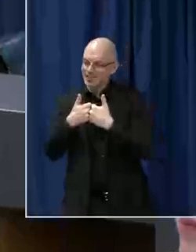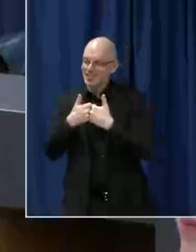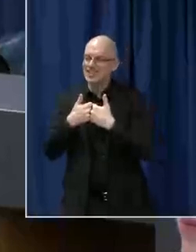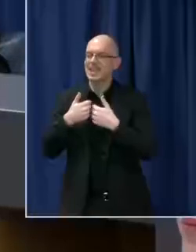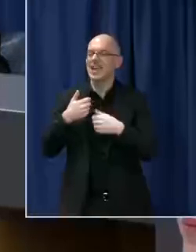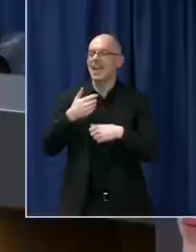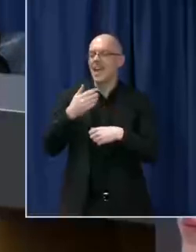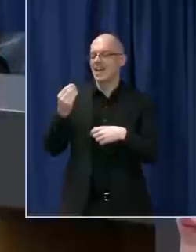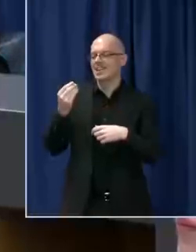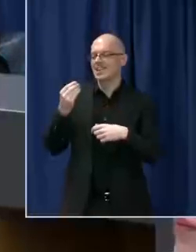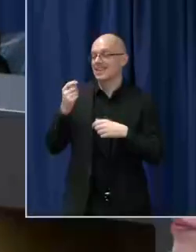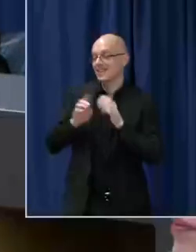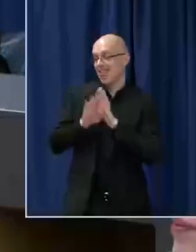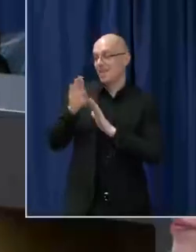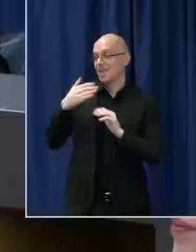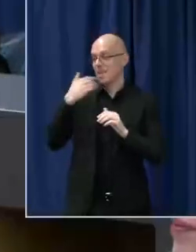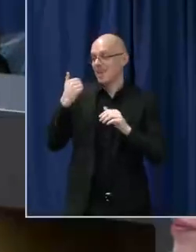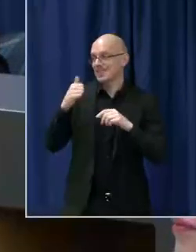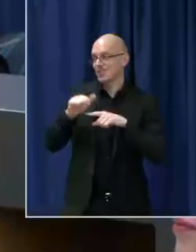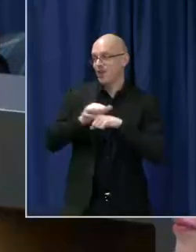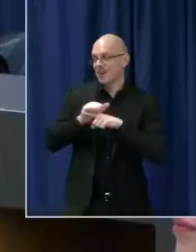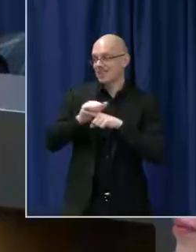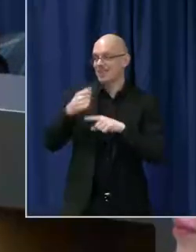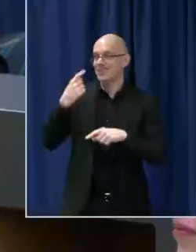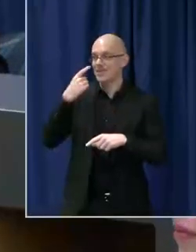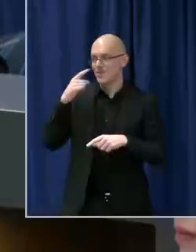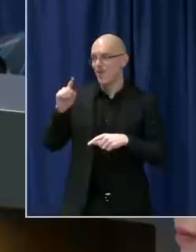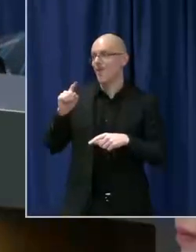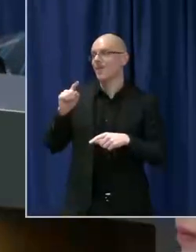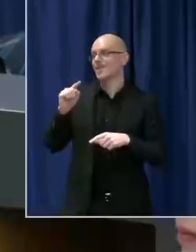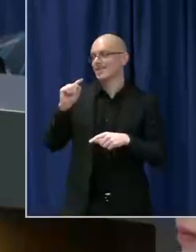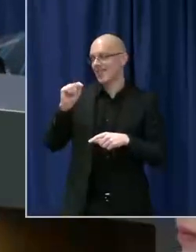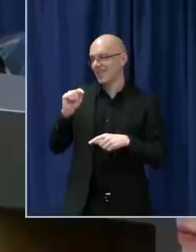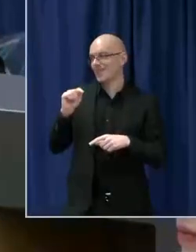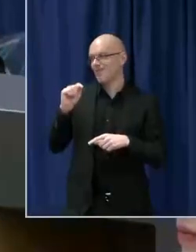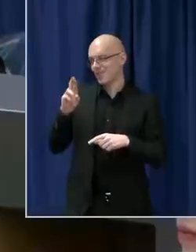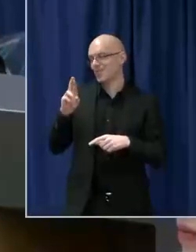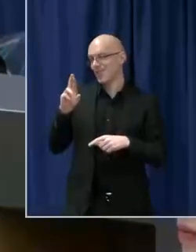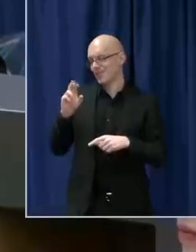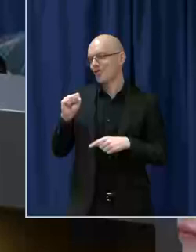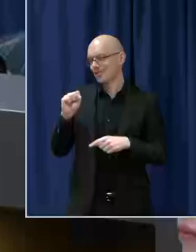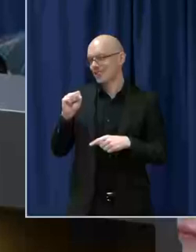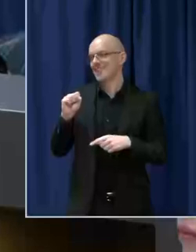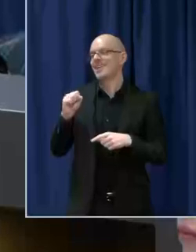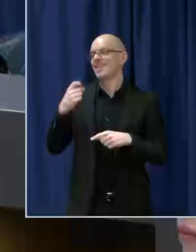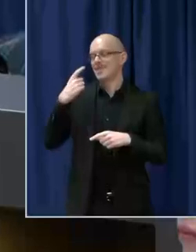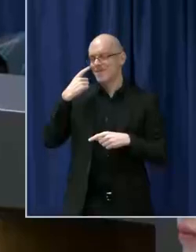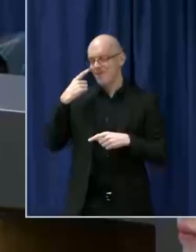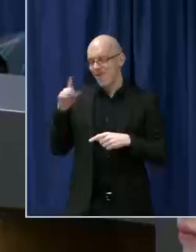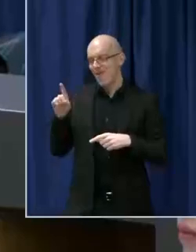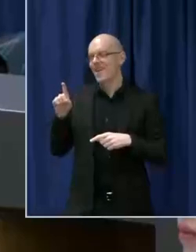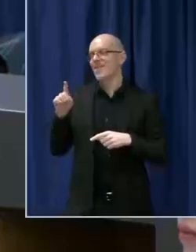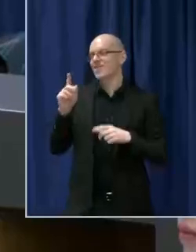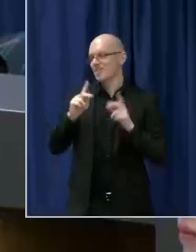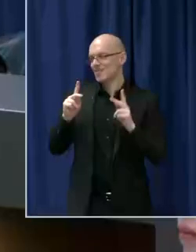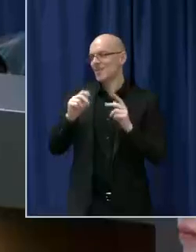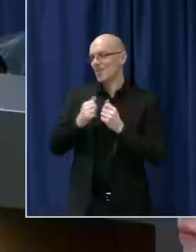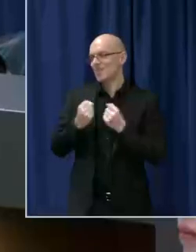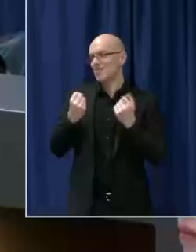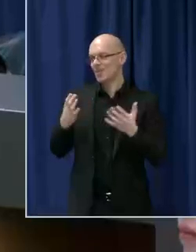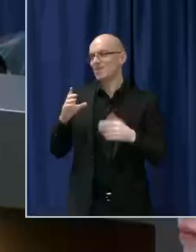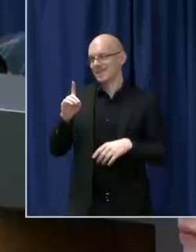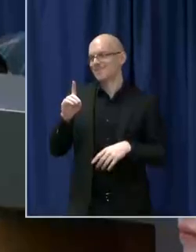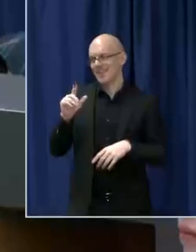and developing the best practices for telecommunications and relay services for people with